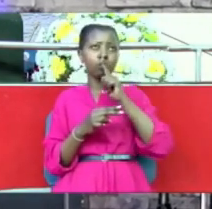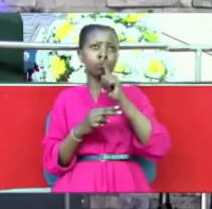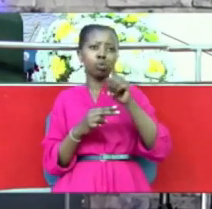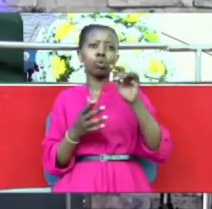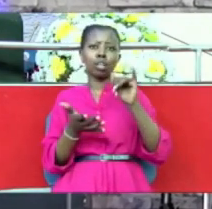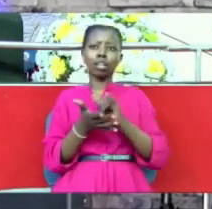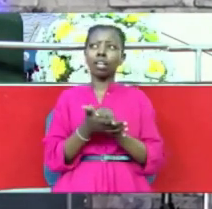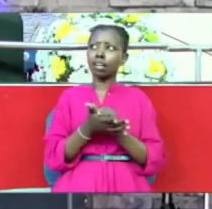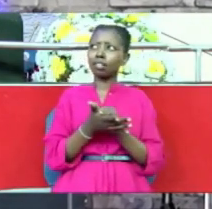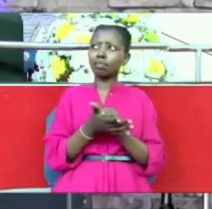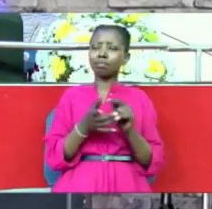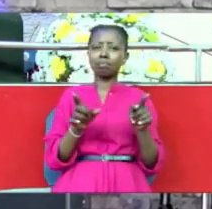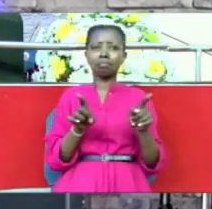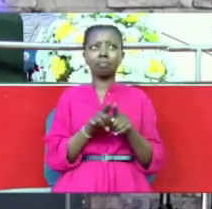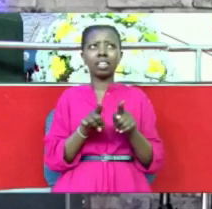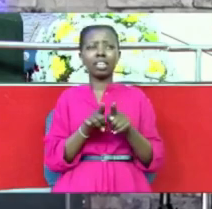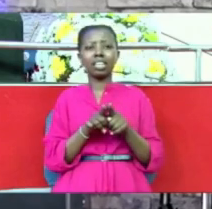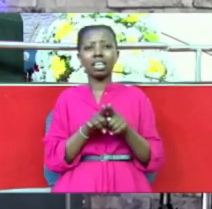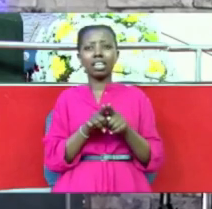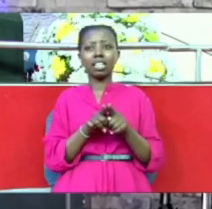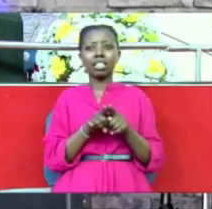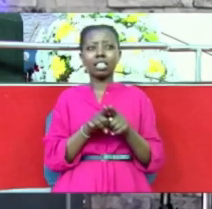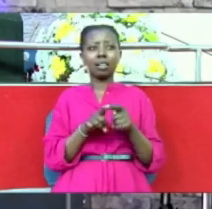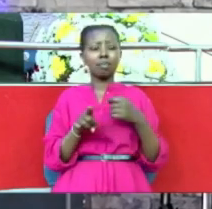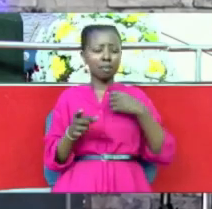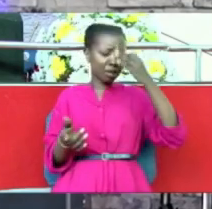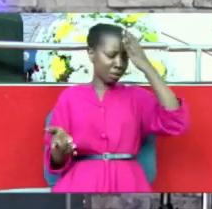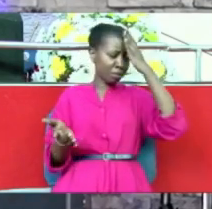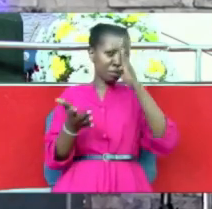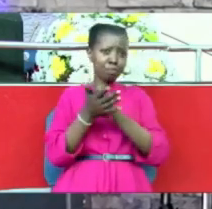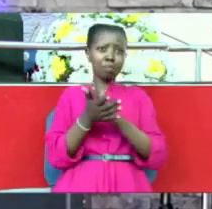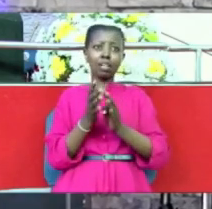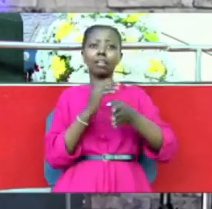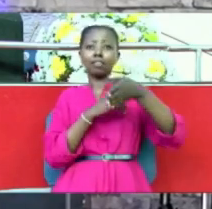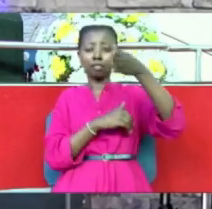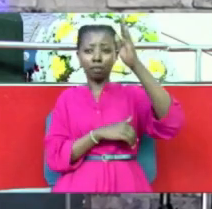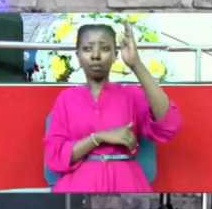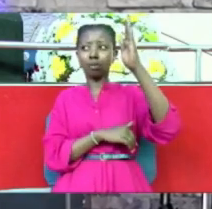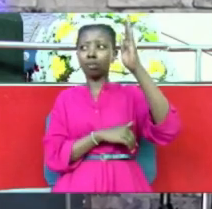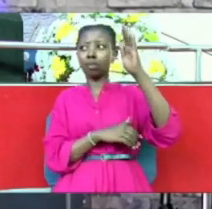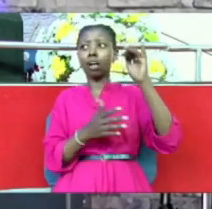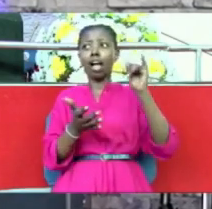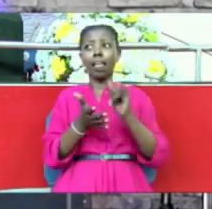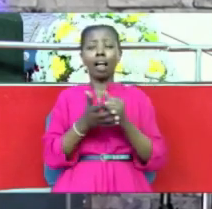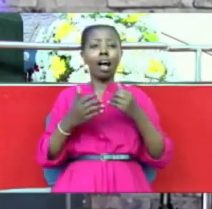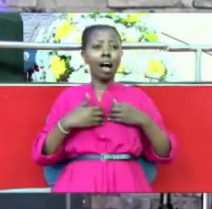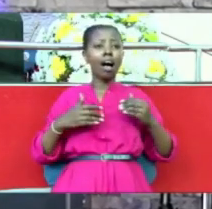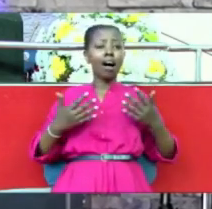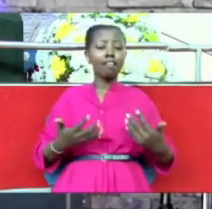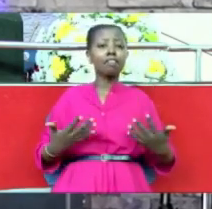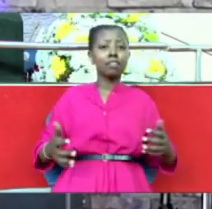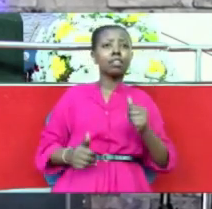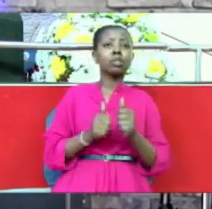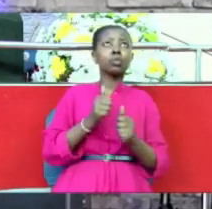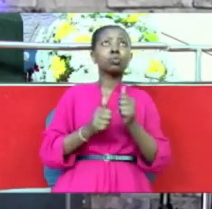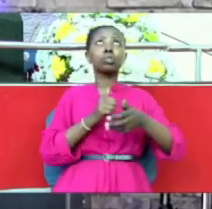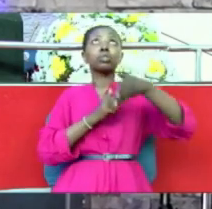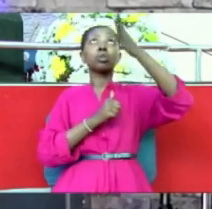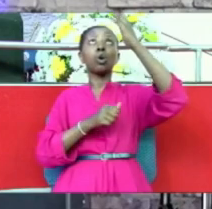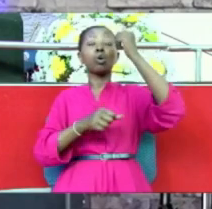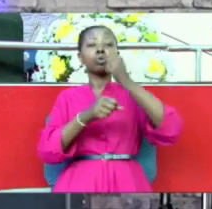been, you know, I have been believing God that there are things that God is going to do in the heavens